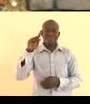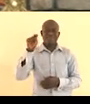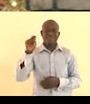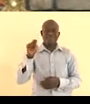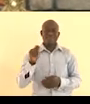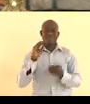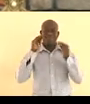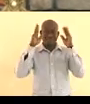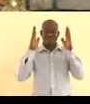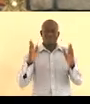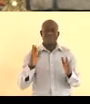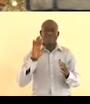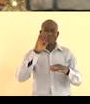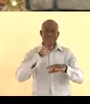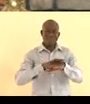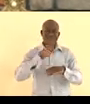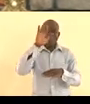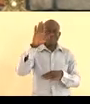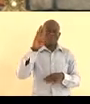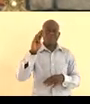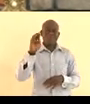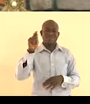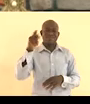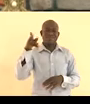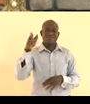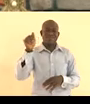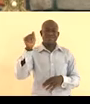that sorts the teacher on your behalf, and then